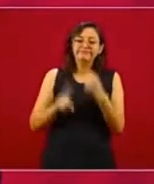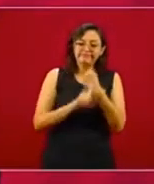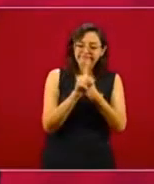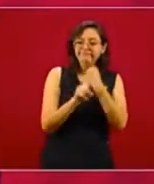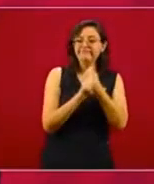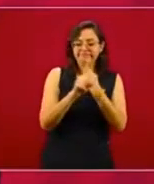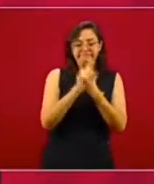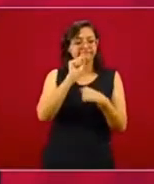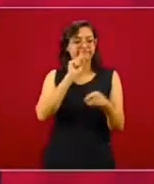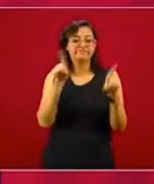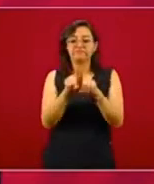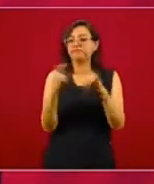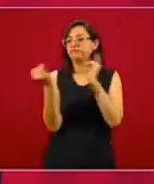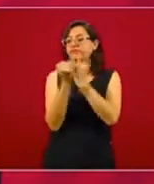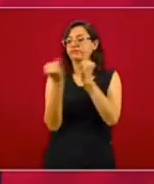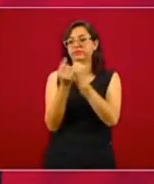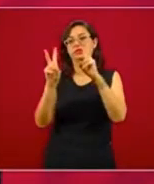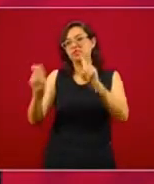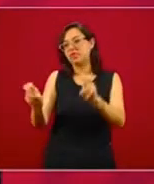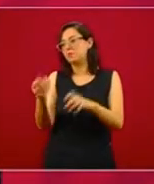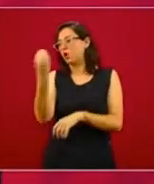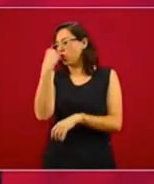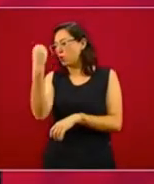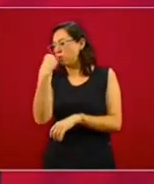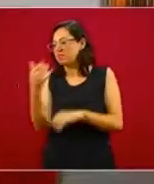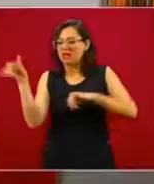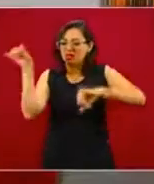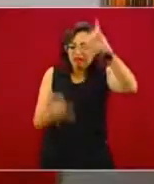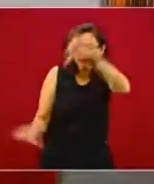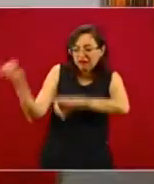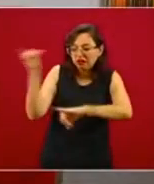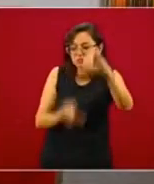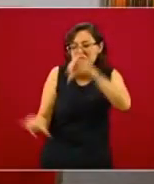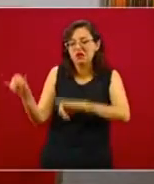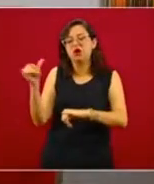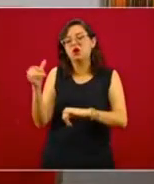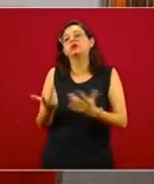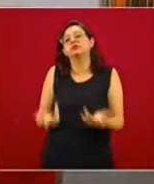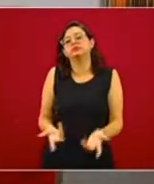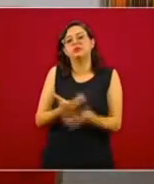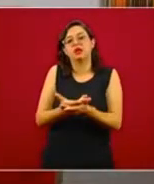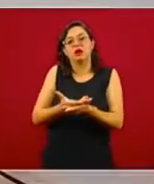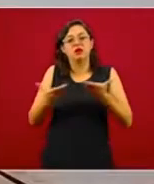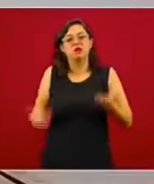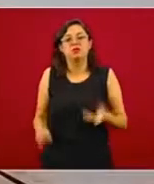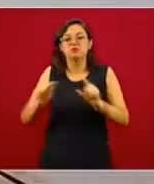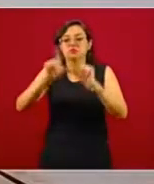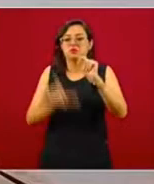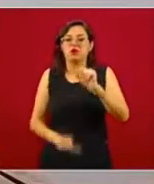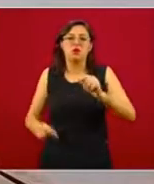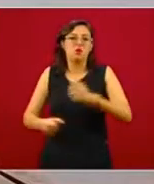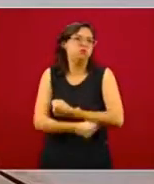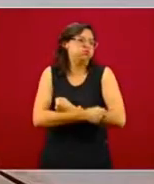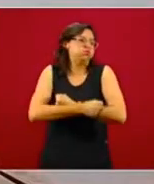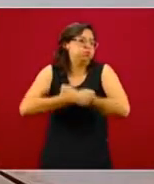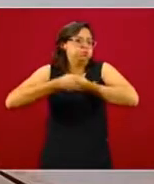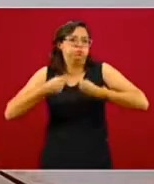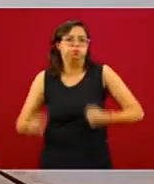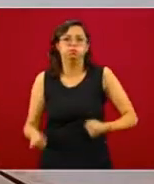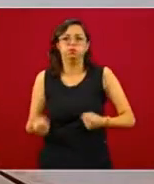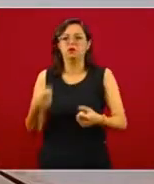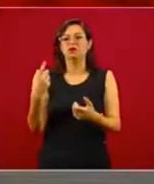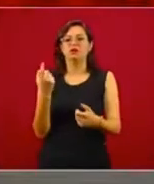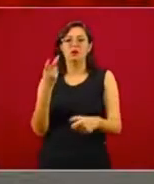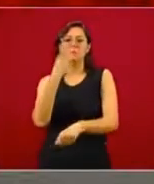breastfeeding. This is another action that is added up. Also, those very processed foods that